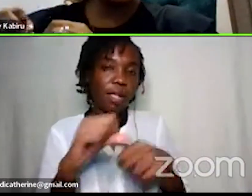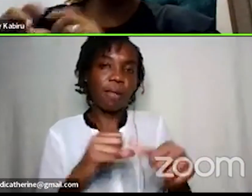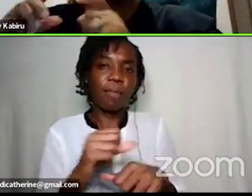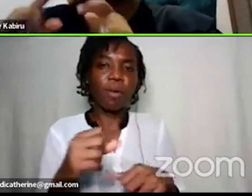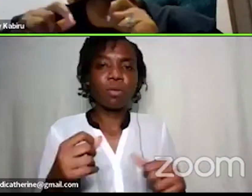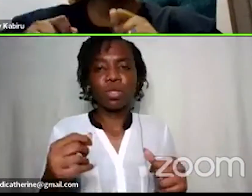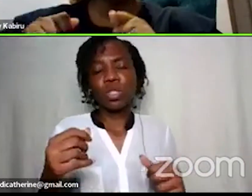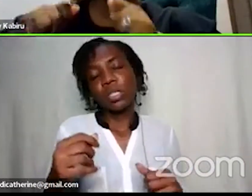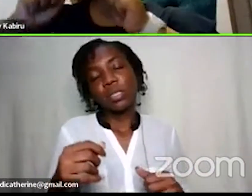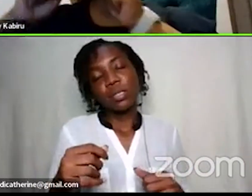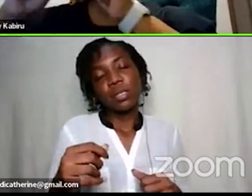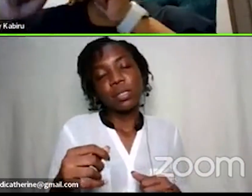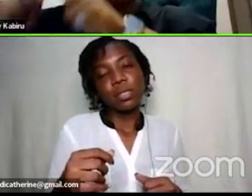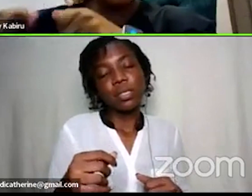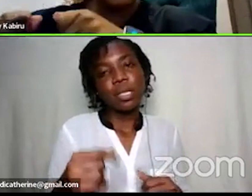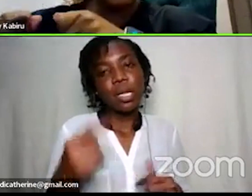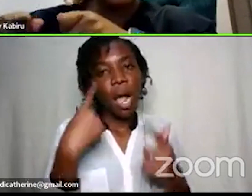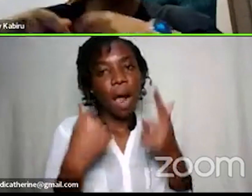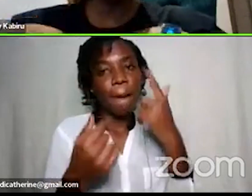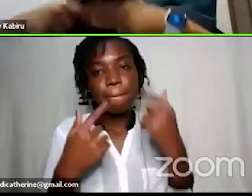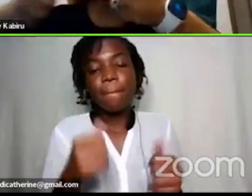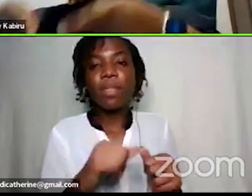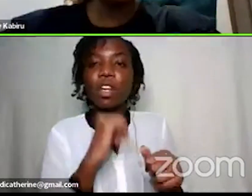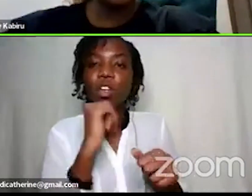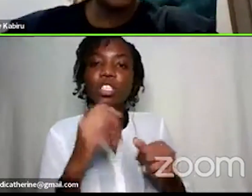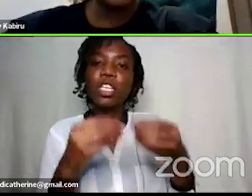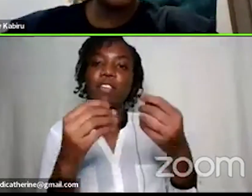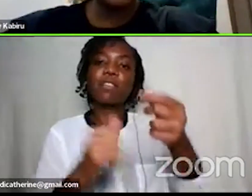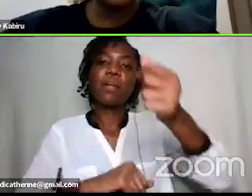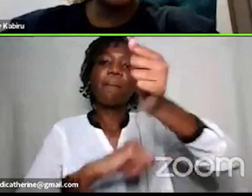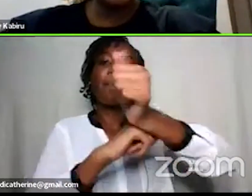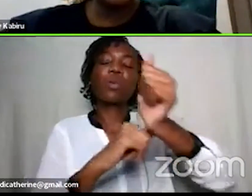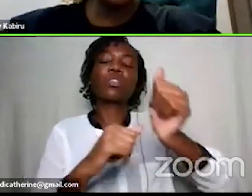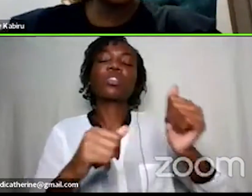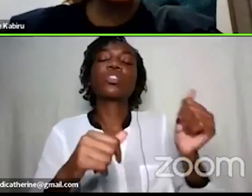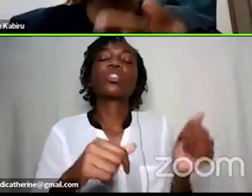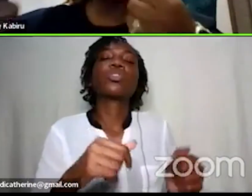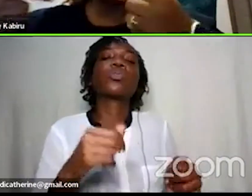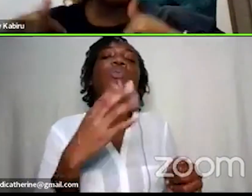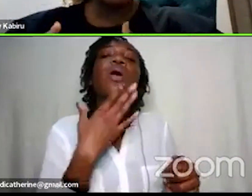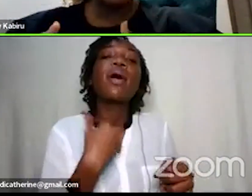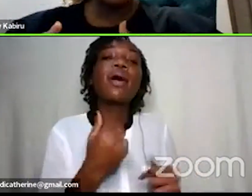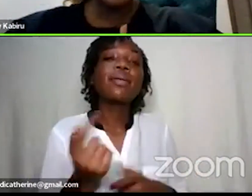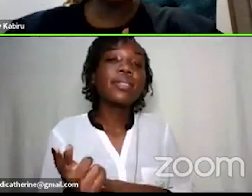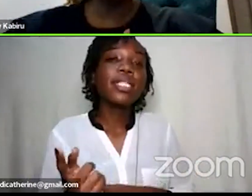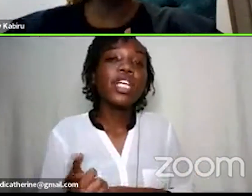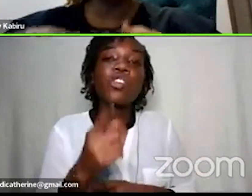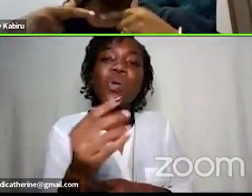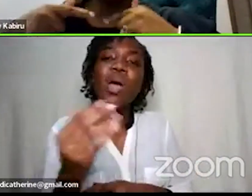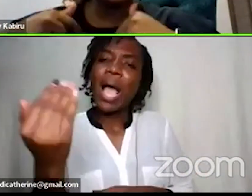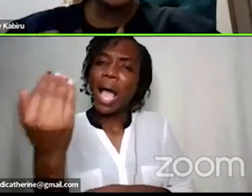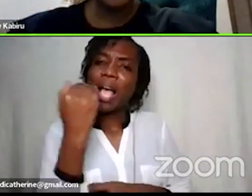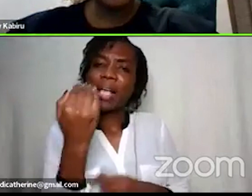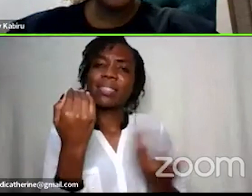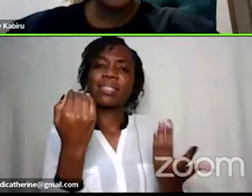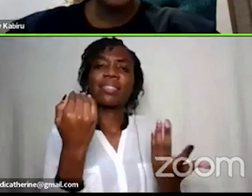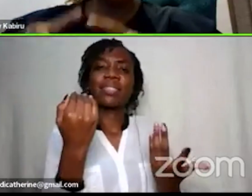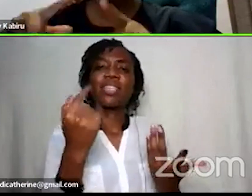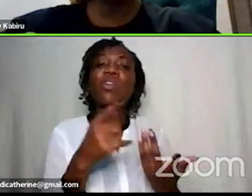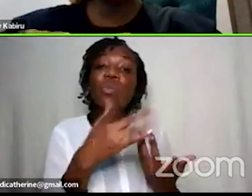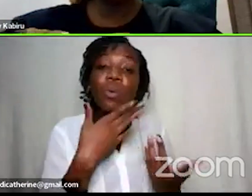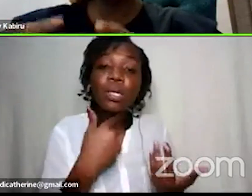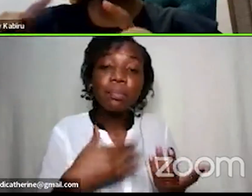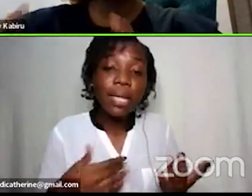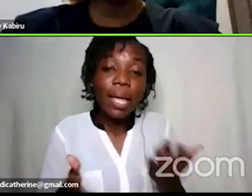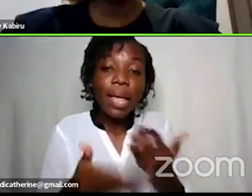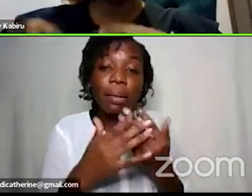experiencing grief, you don't give them the support you think they want. You ask them how you should help.